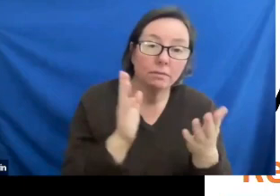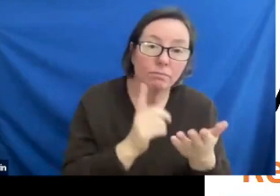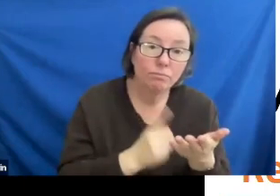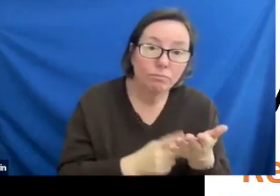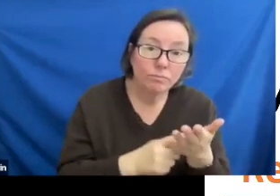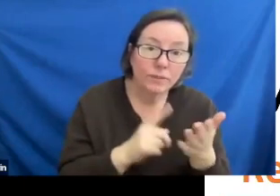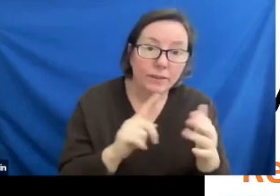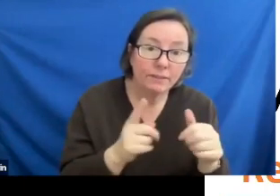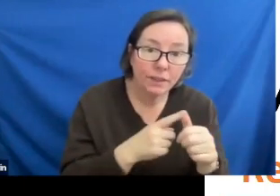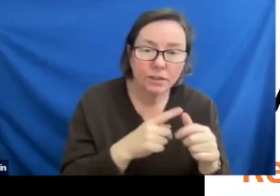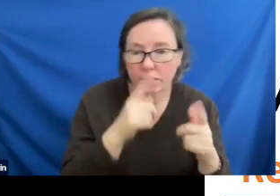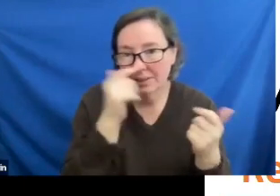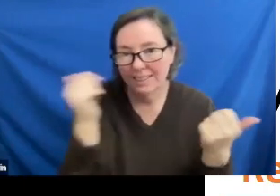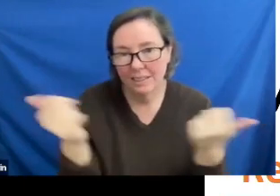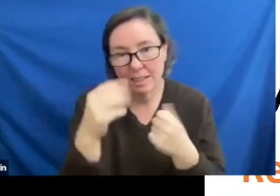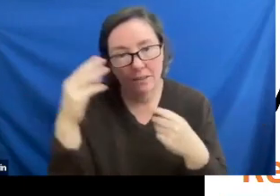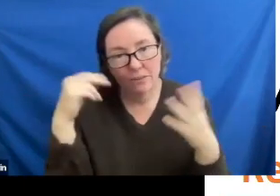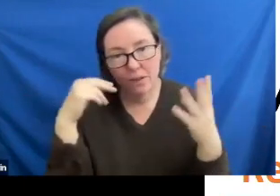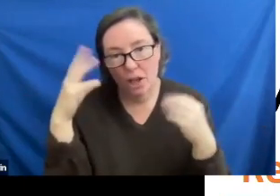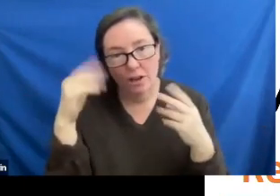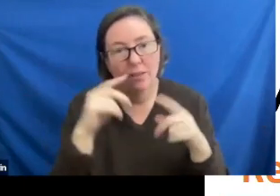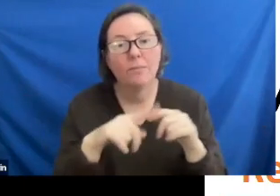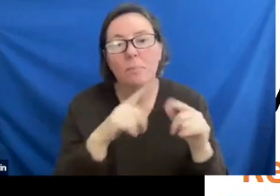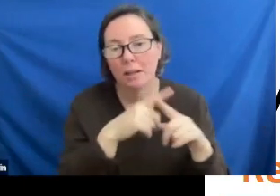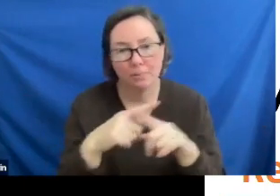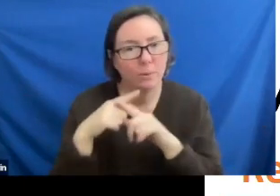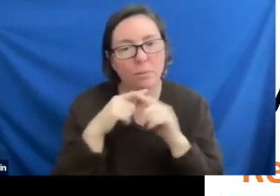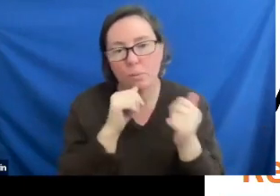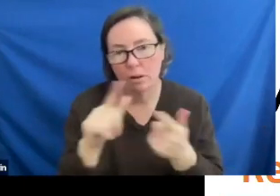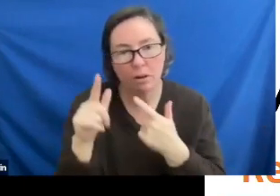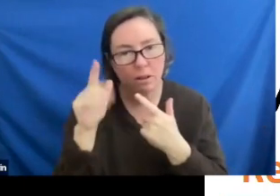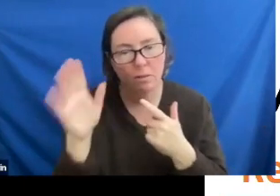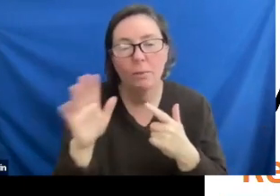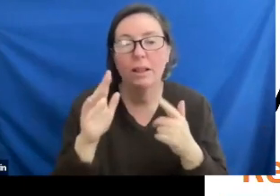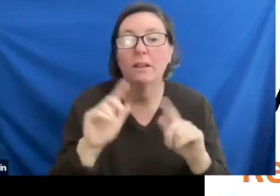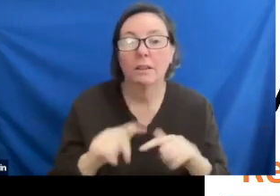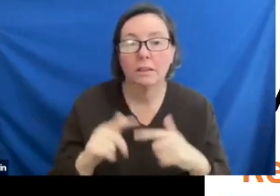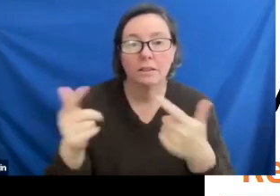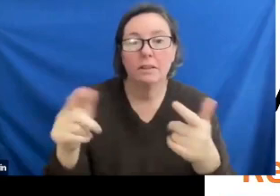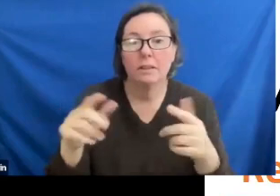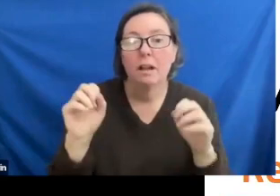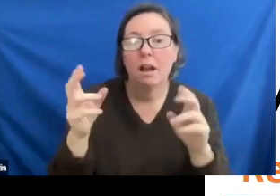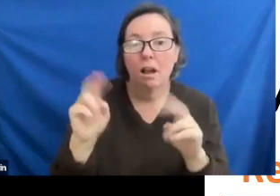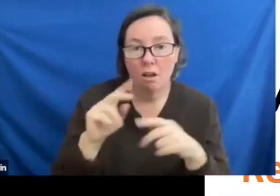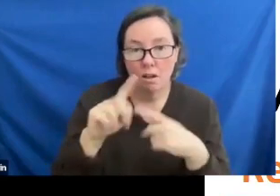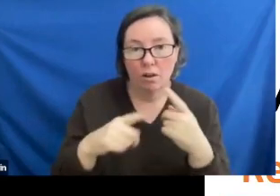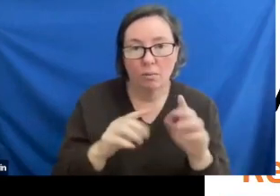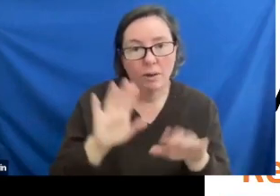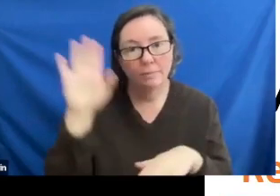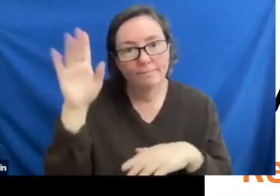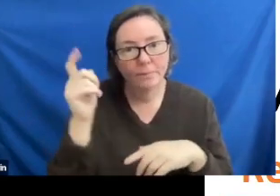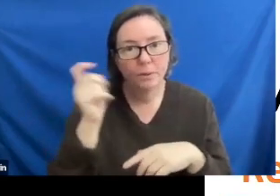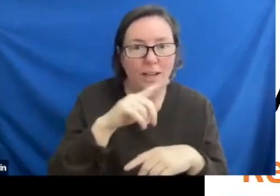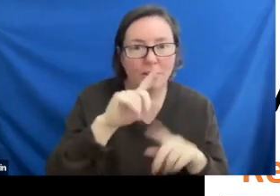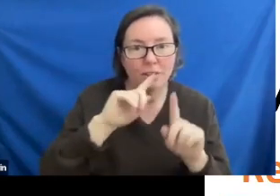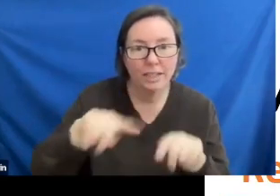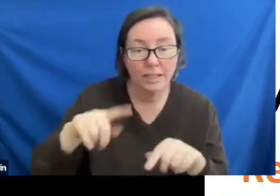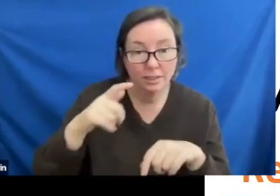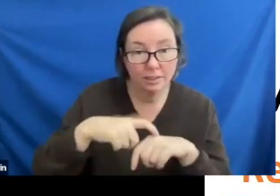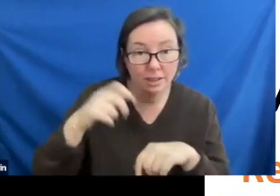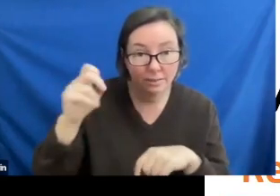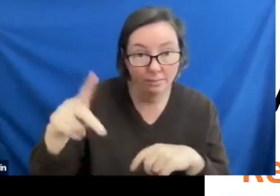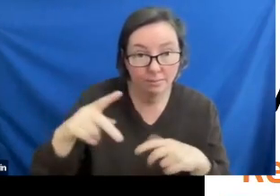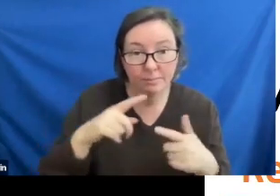your cameras on and off during it, but your mics will be muted. We'll give you the mic during the Q&A session. If you're calling